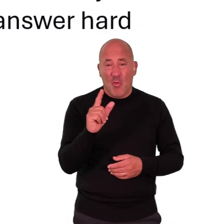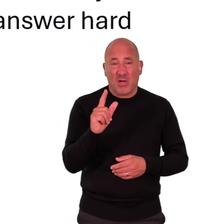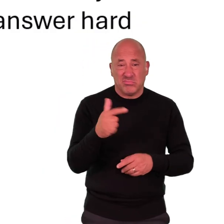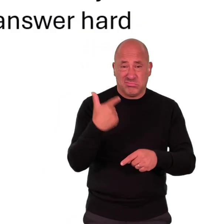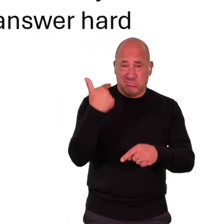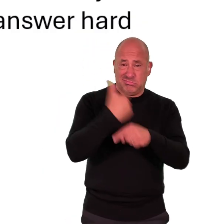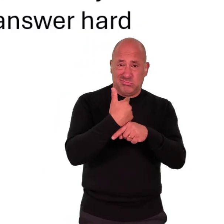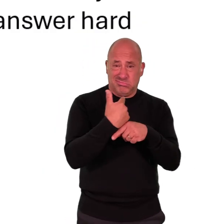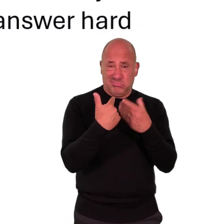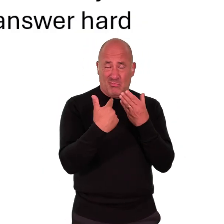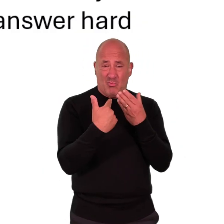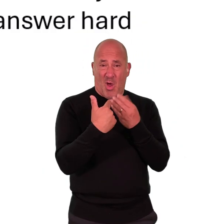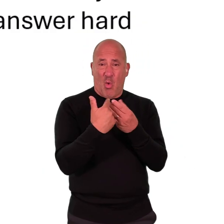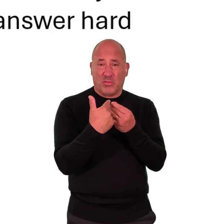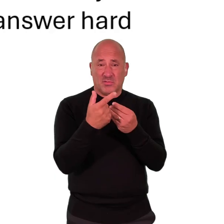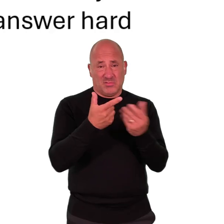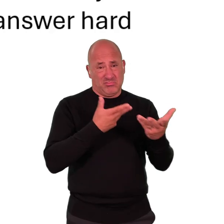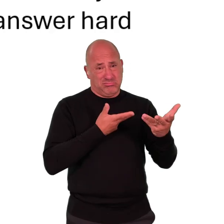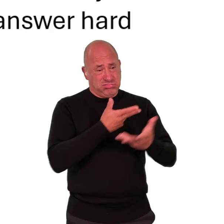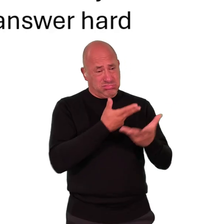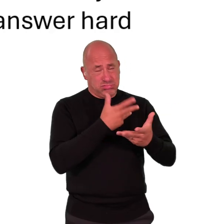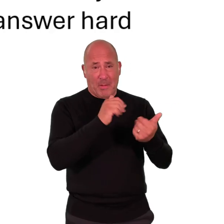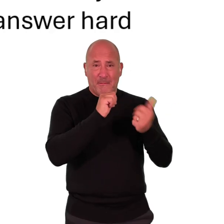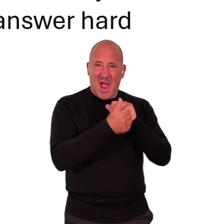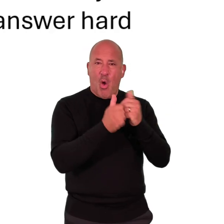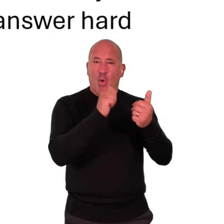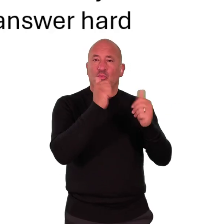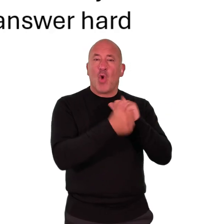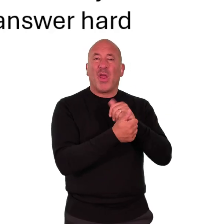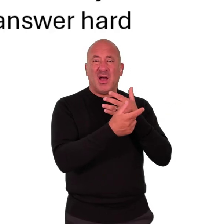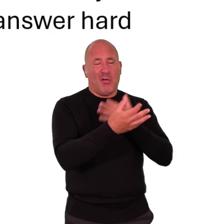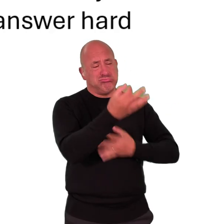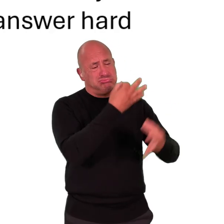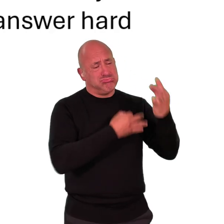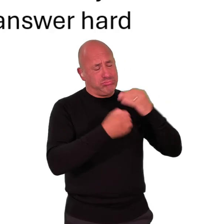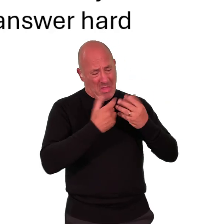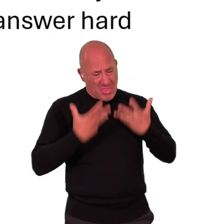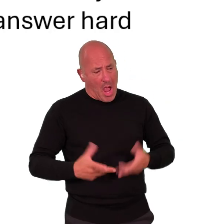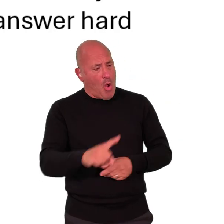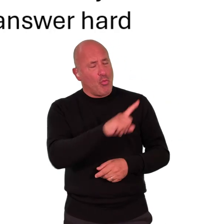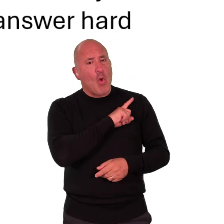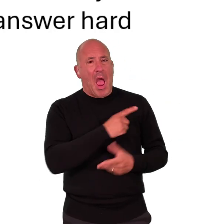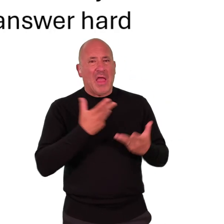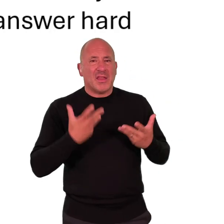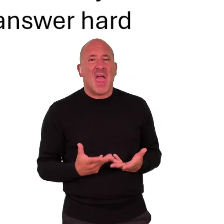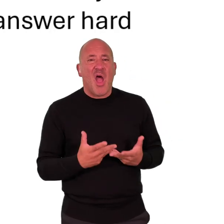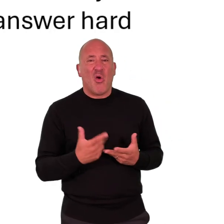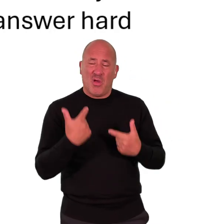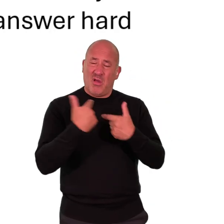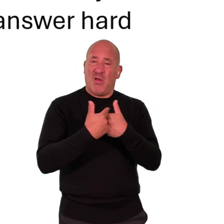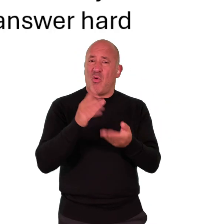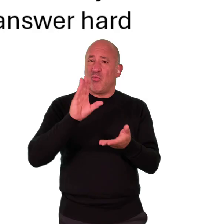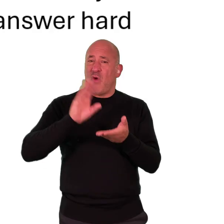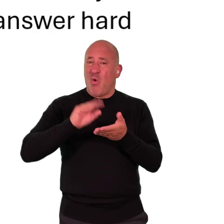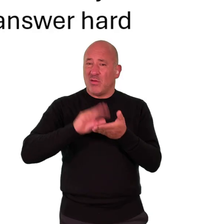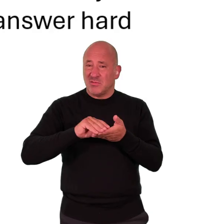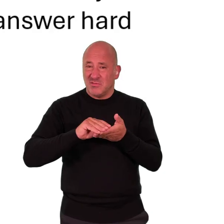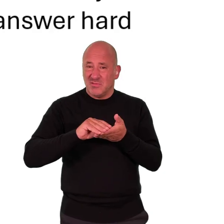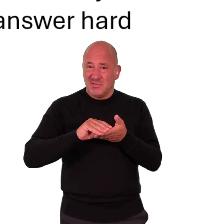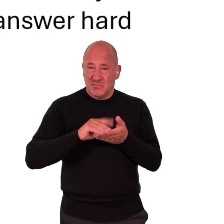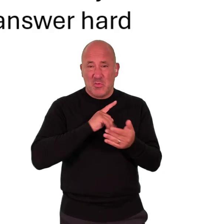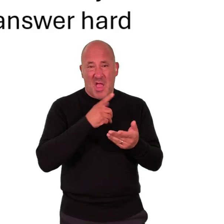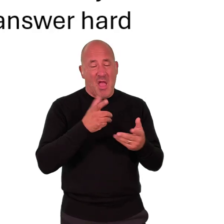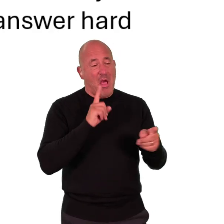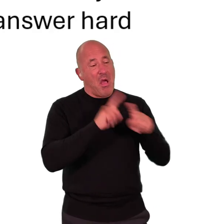answers. Instead, you could record a conversation with a friend or colleague, asking you questions about why now is the right